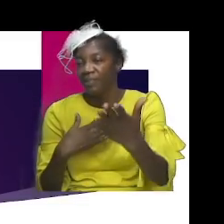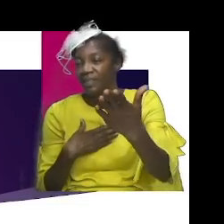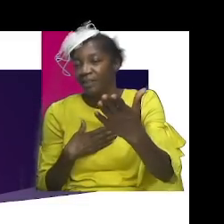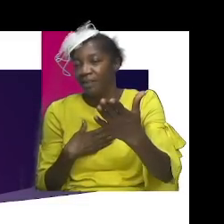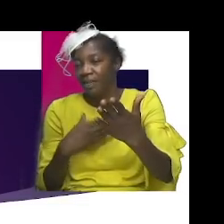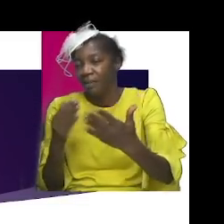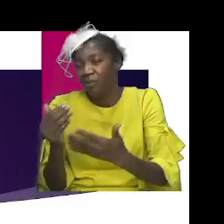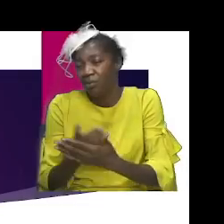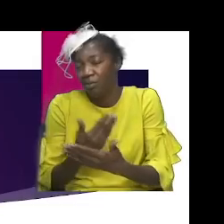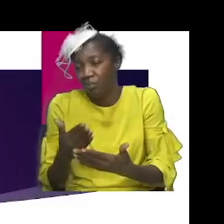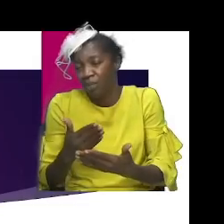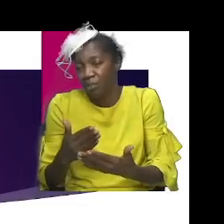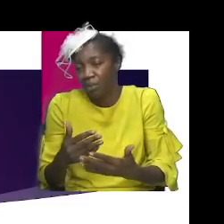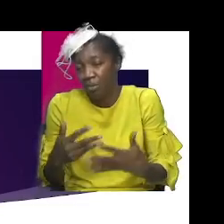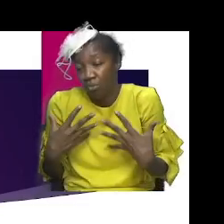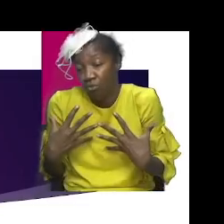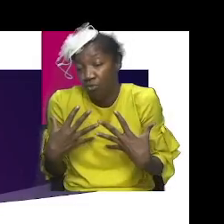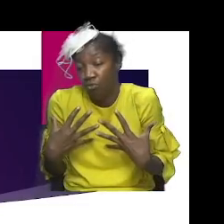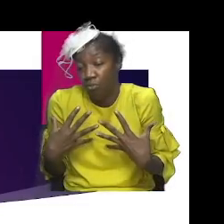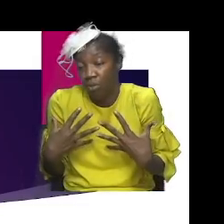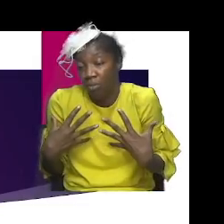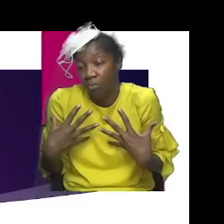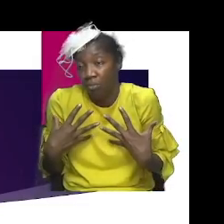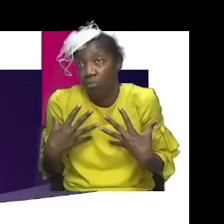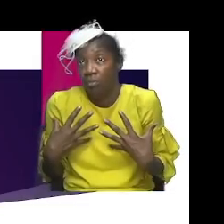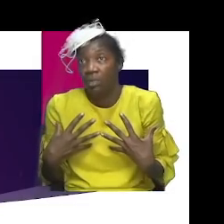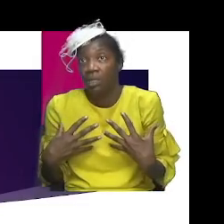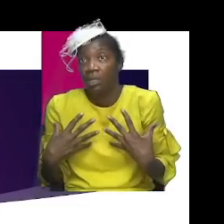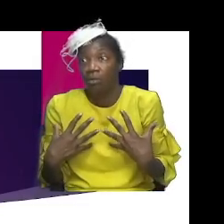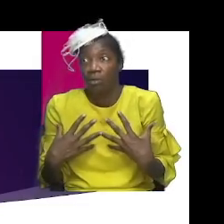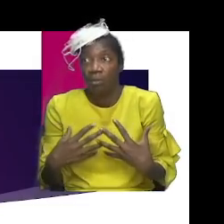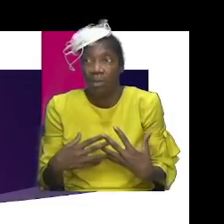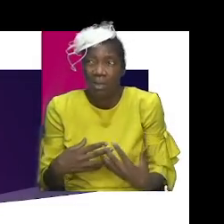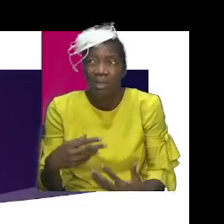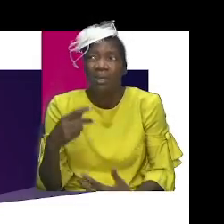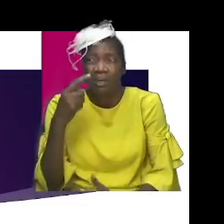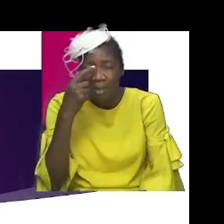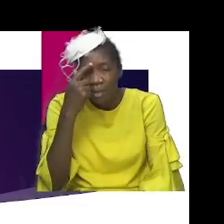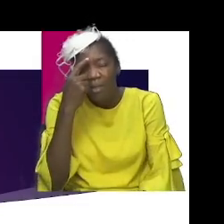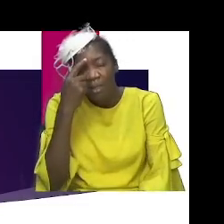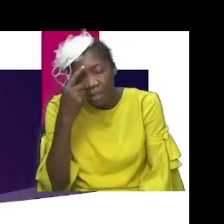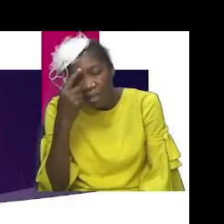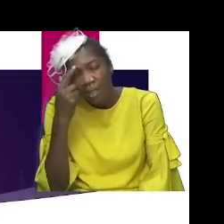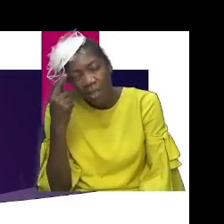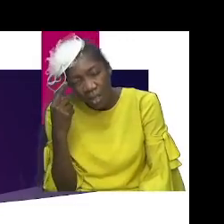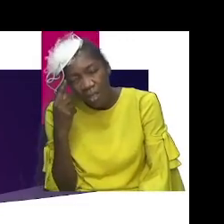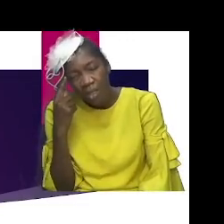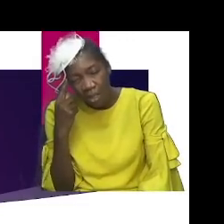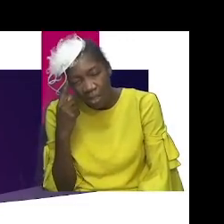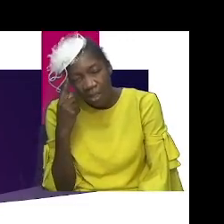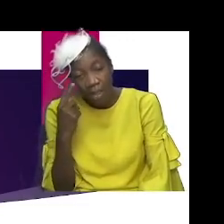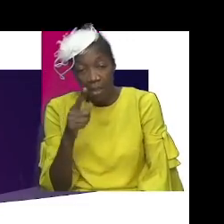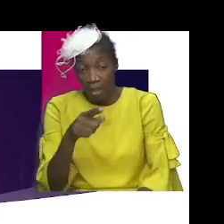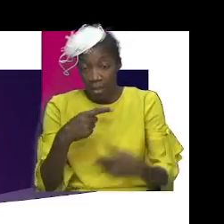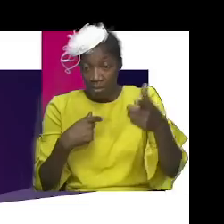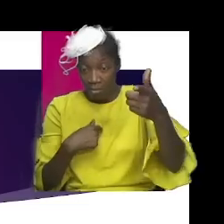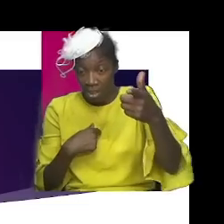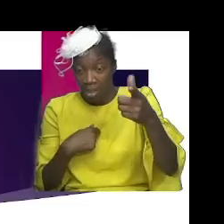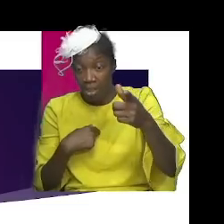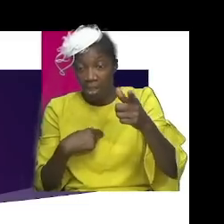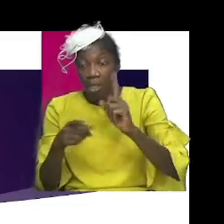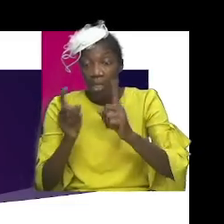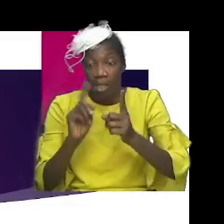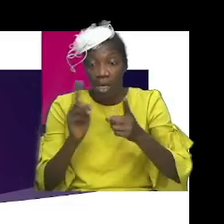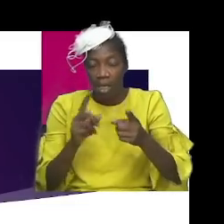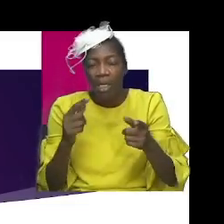trembling. You know, right now, some of us are introspecting even as I am talking. I am speaking and I am introspecting. And